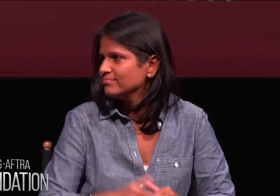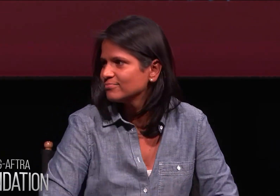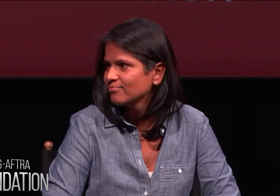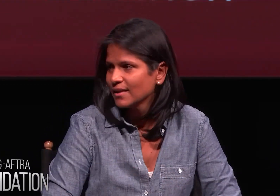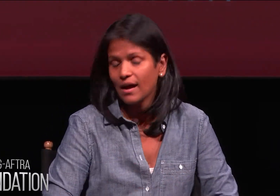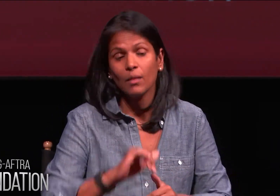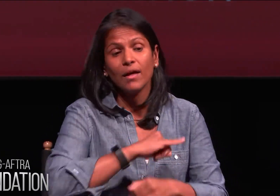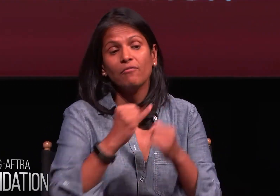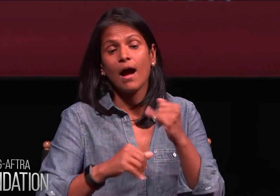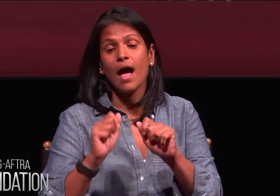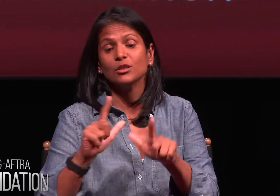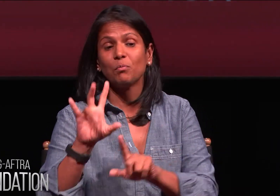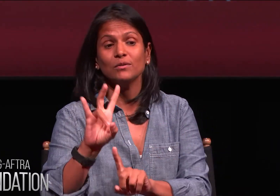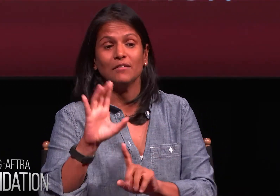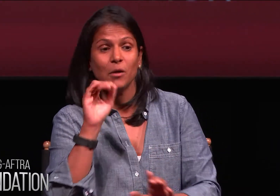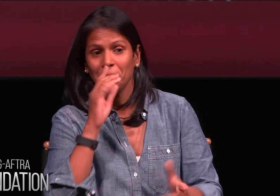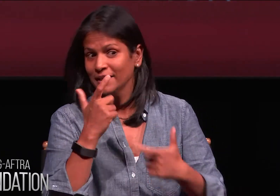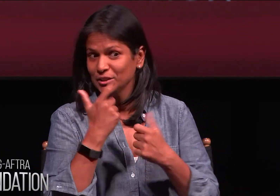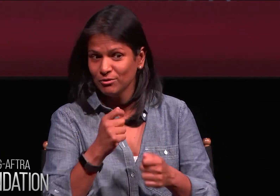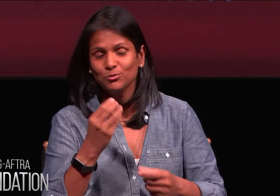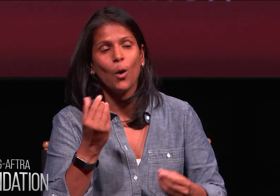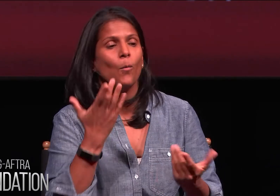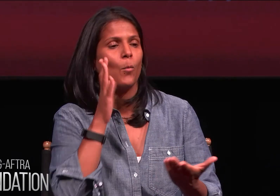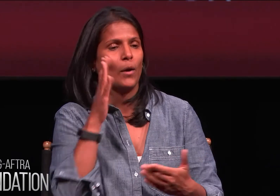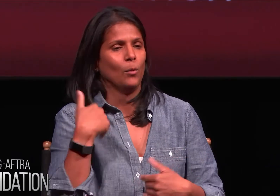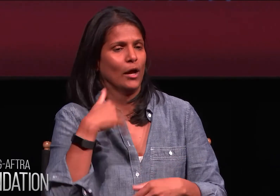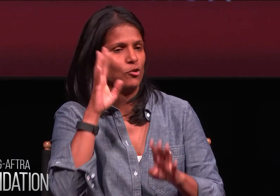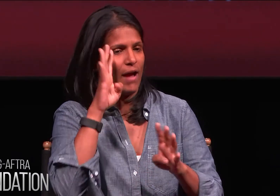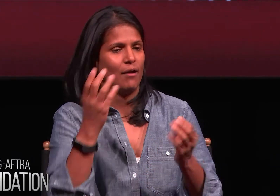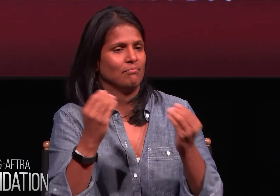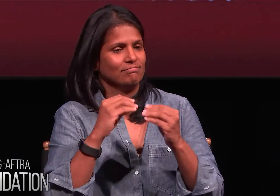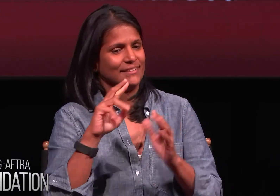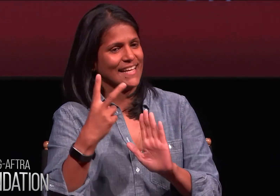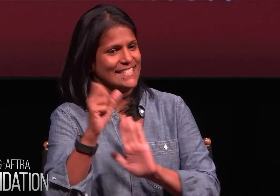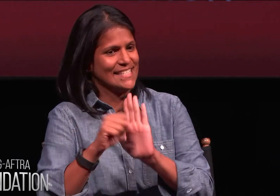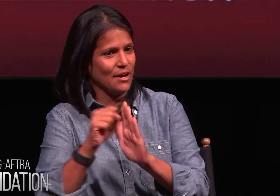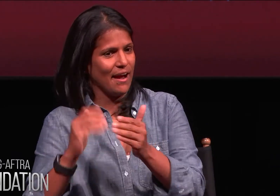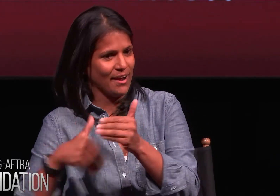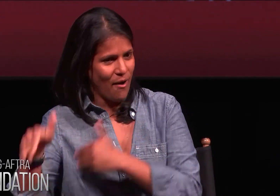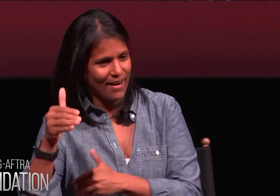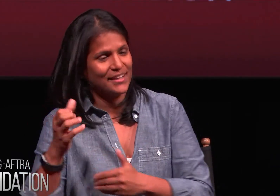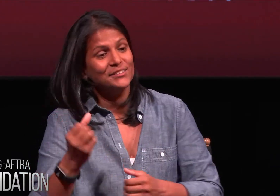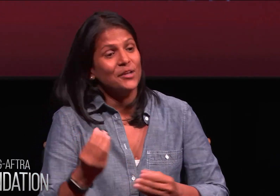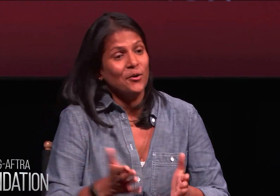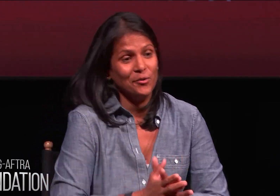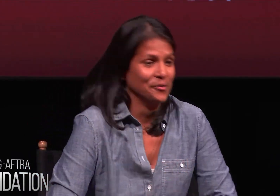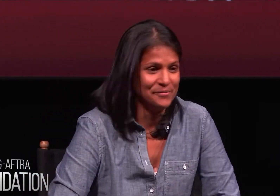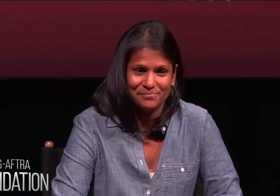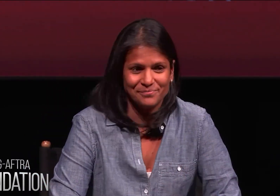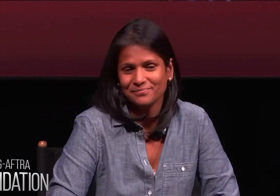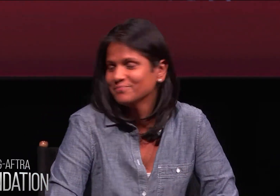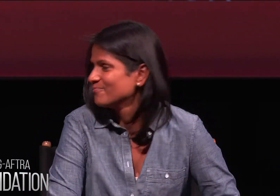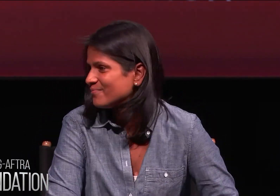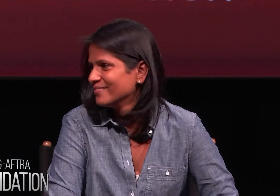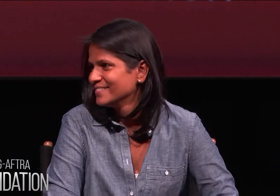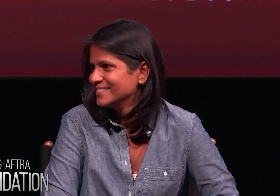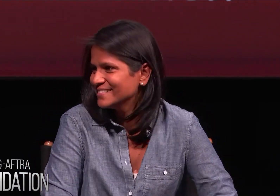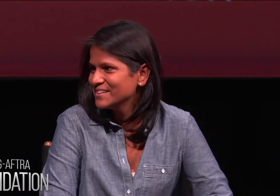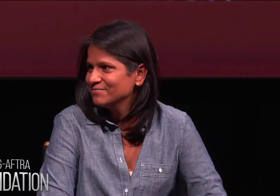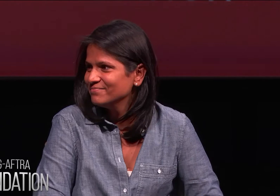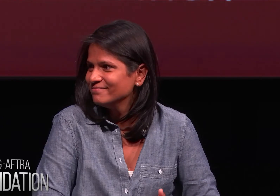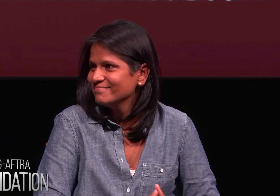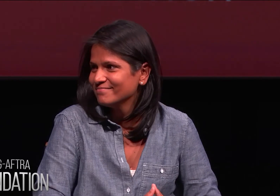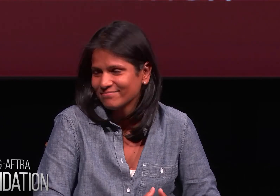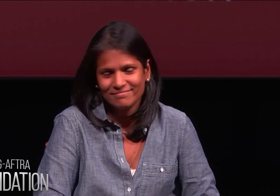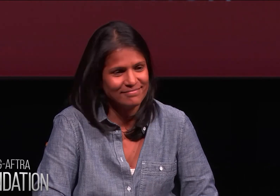who are involved in each episode. And episode 7 will be interesting because we've created a further